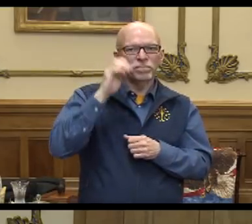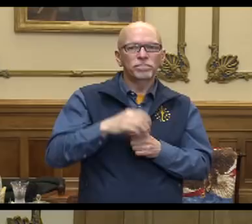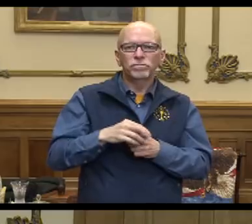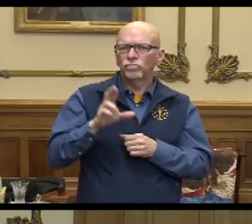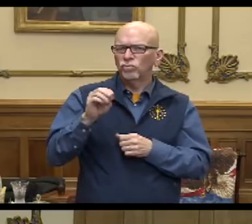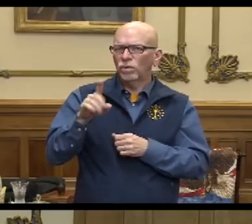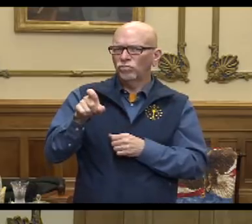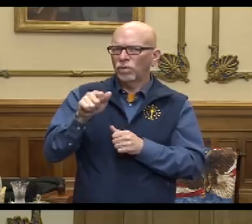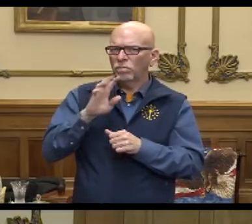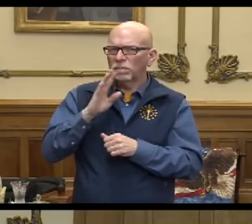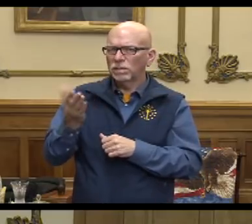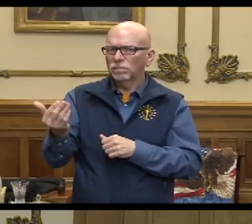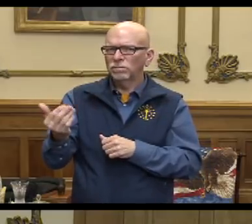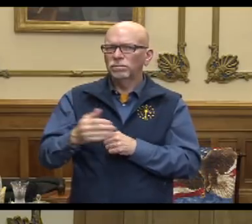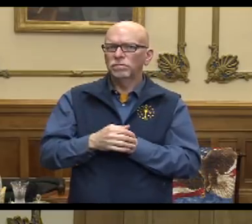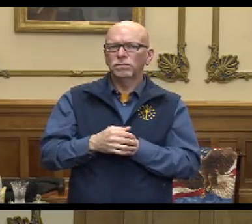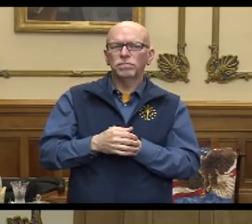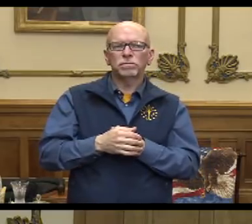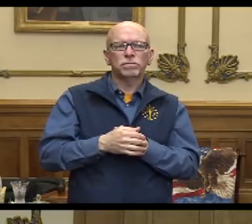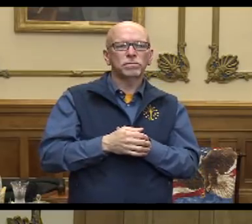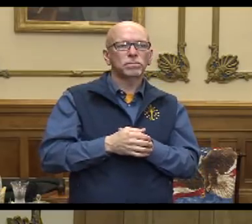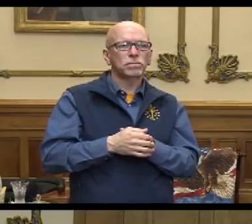Rob, you should be able to speak.